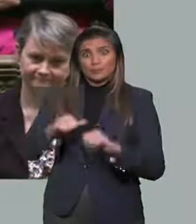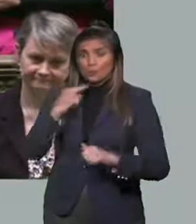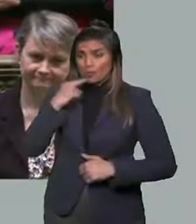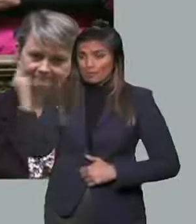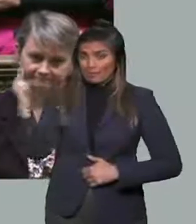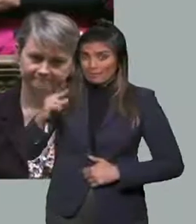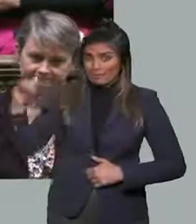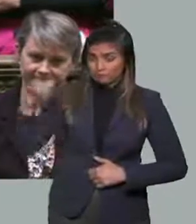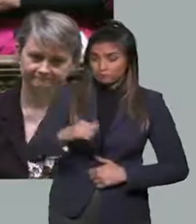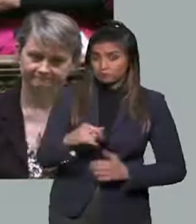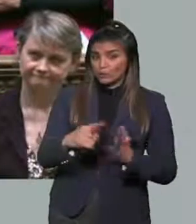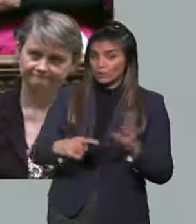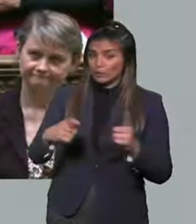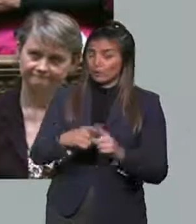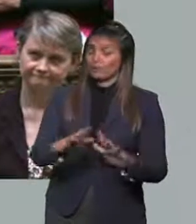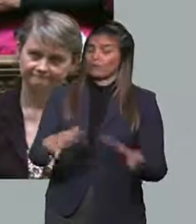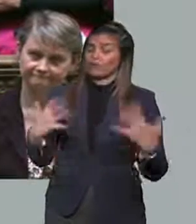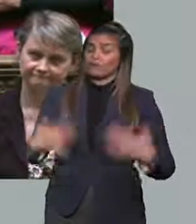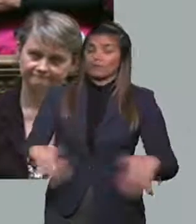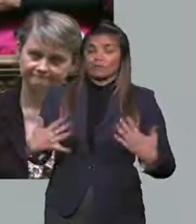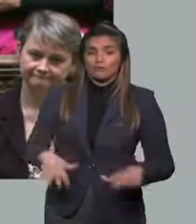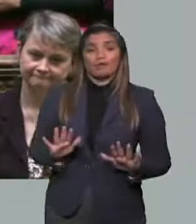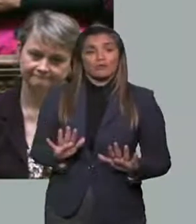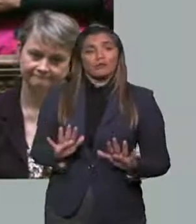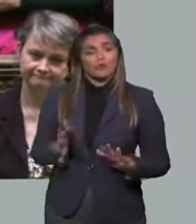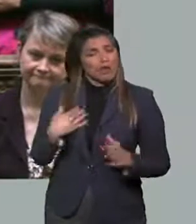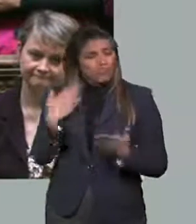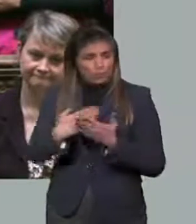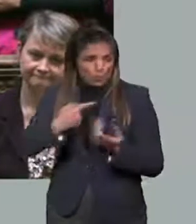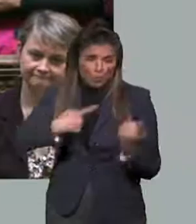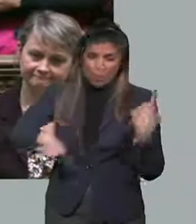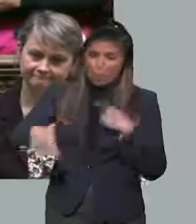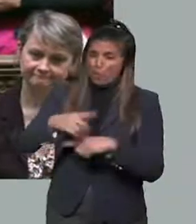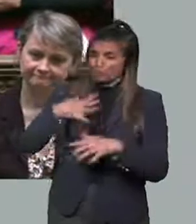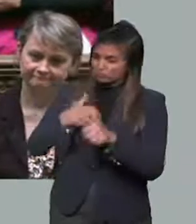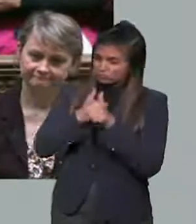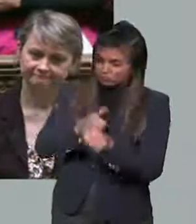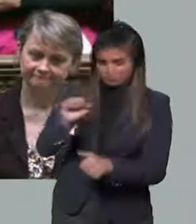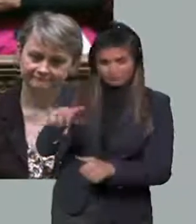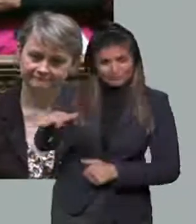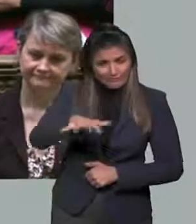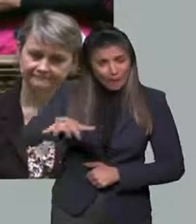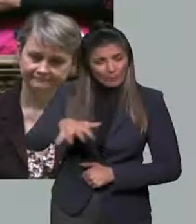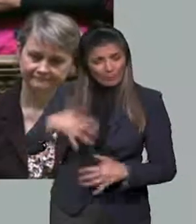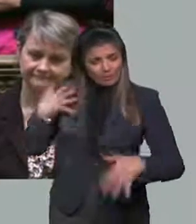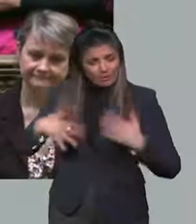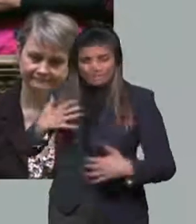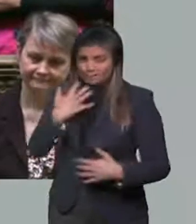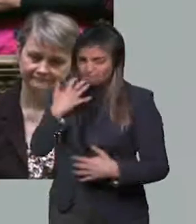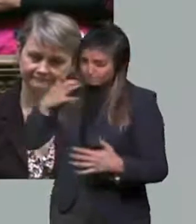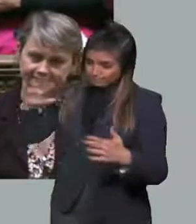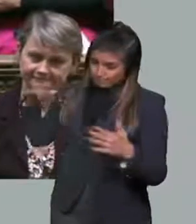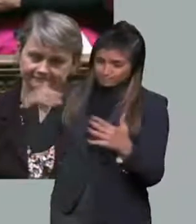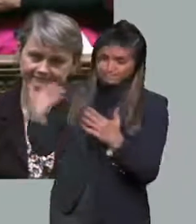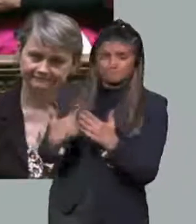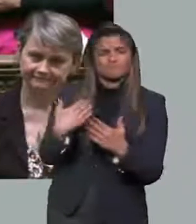the UK. I'm sure members across the House want to show their support for their families and them. I know the Minister would agree